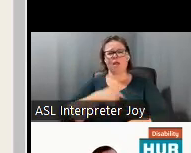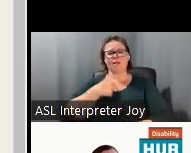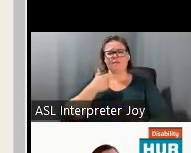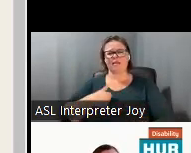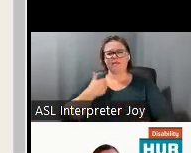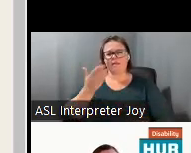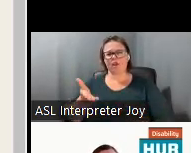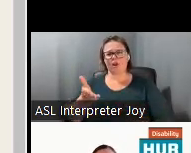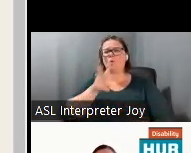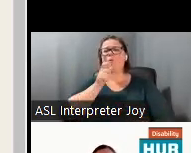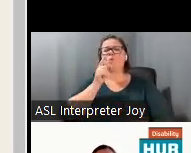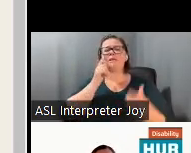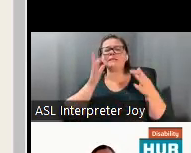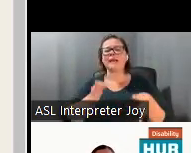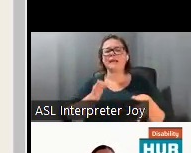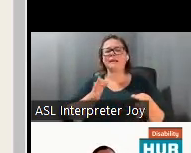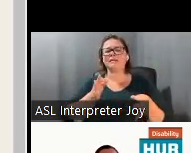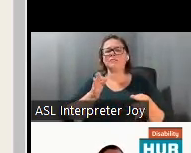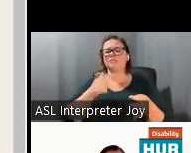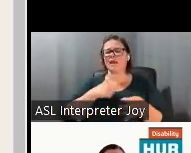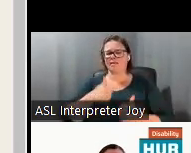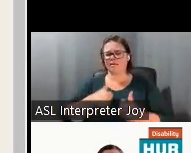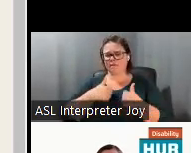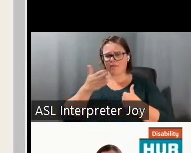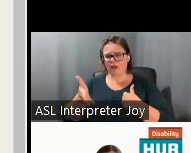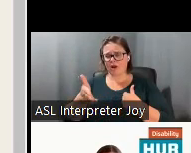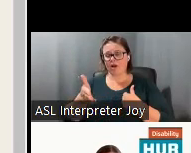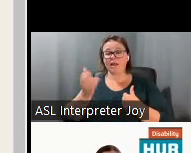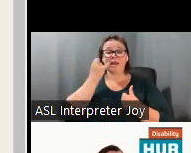Who chose this living situation for me? If I live with